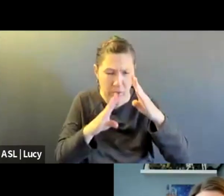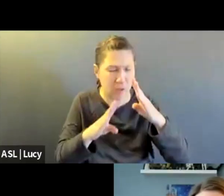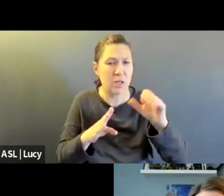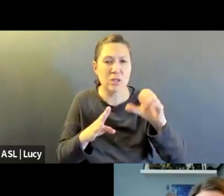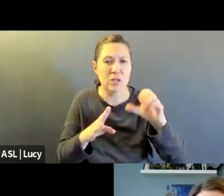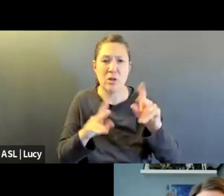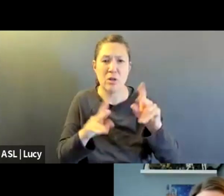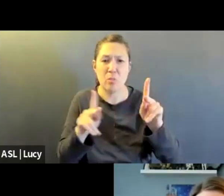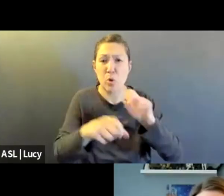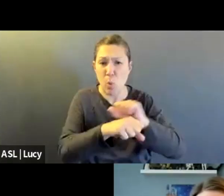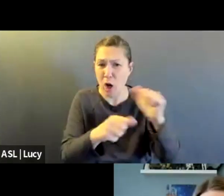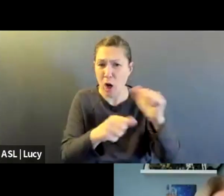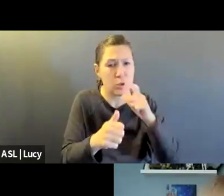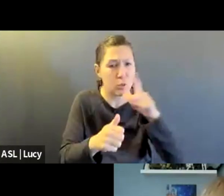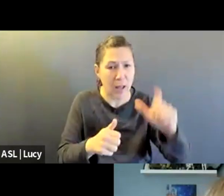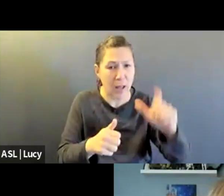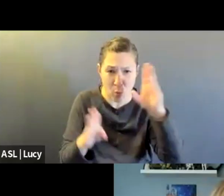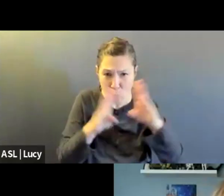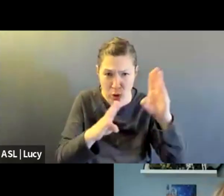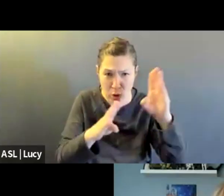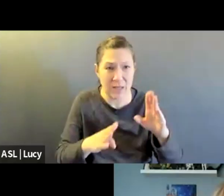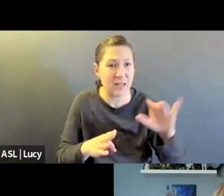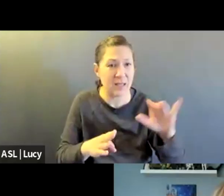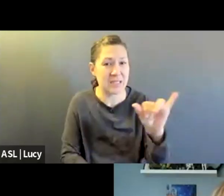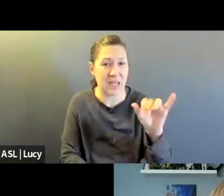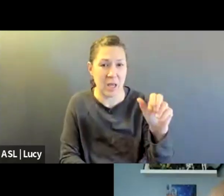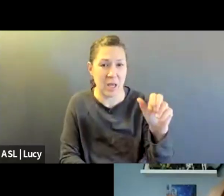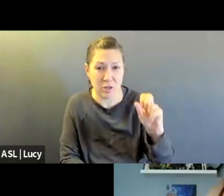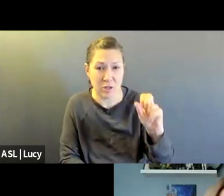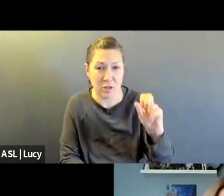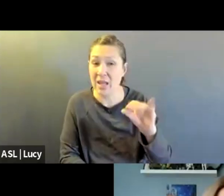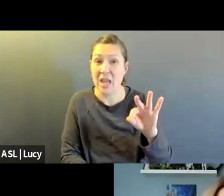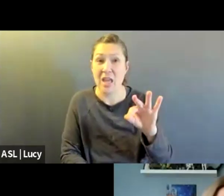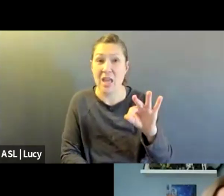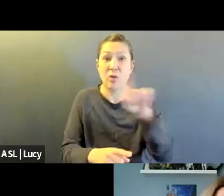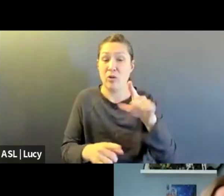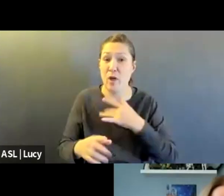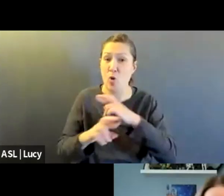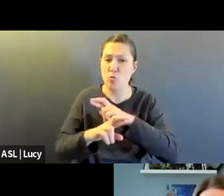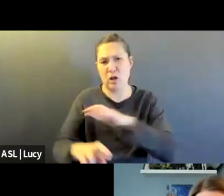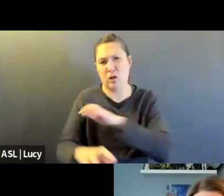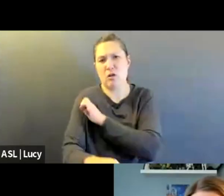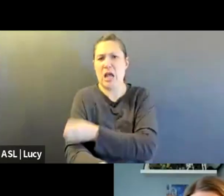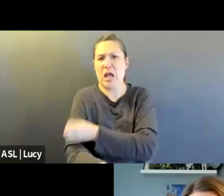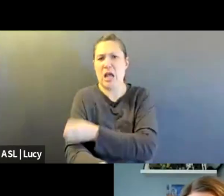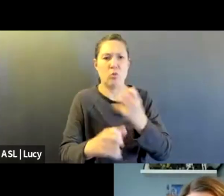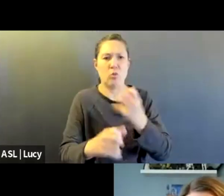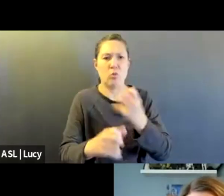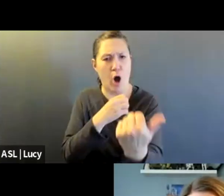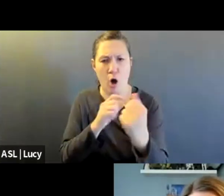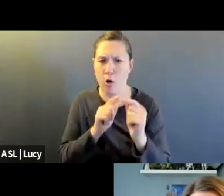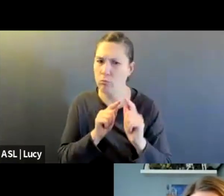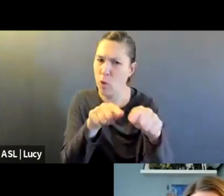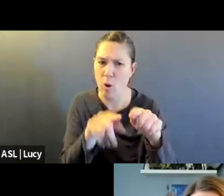you who are listening, who are feeling like you're ready to be in the middle of the circle and want to tap in, that's great. And there are resources for you. And for those of you